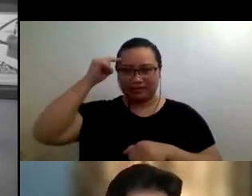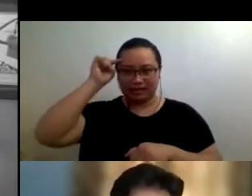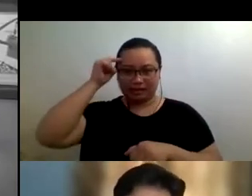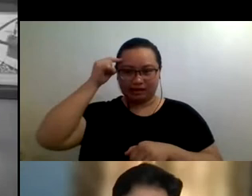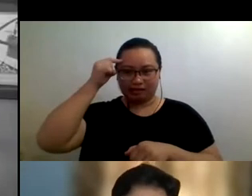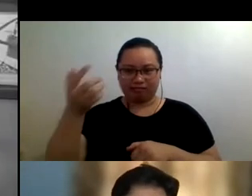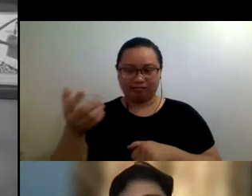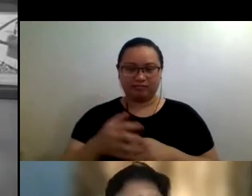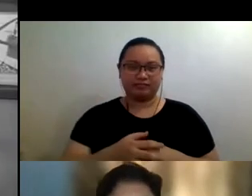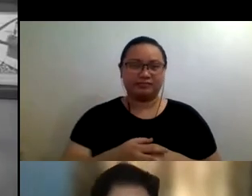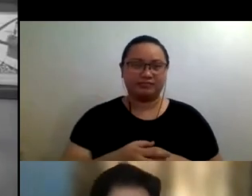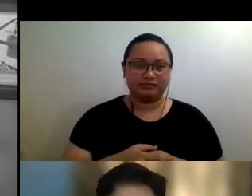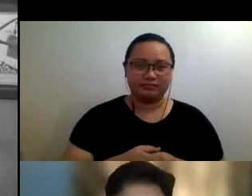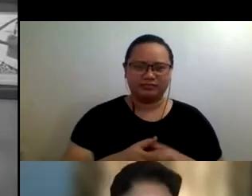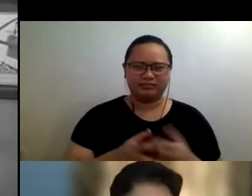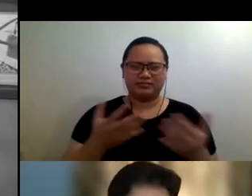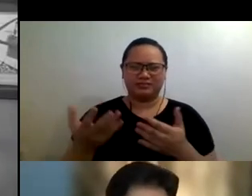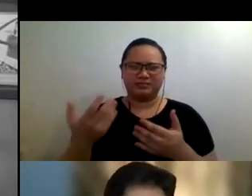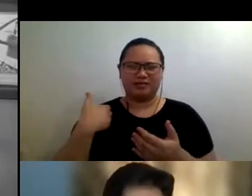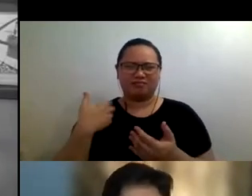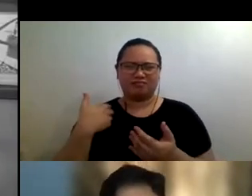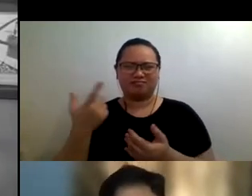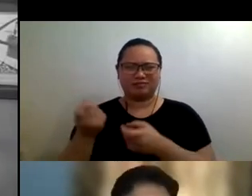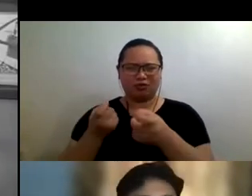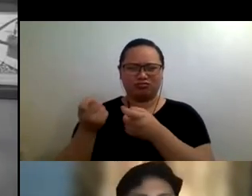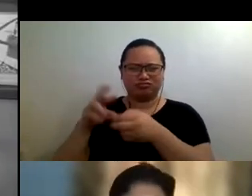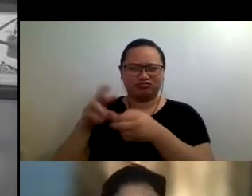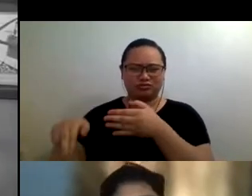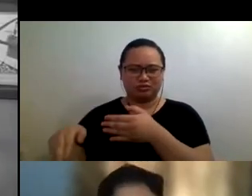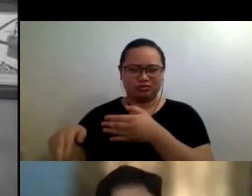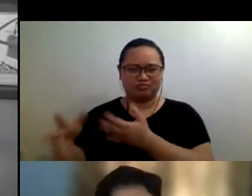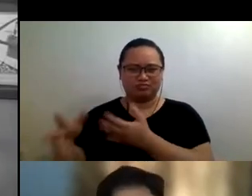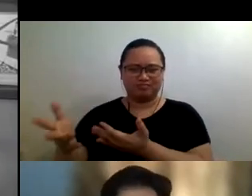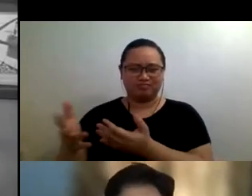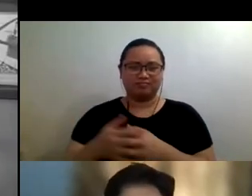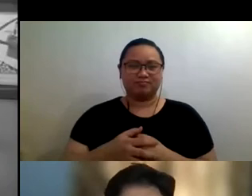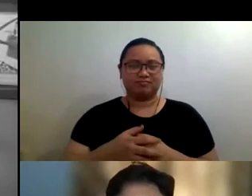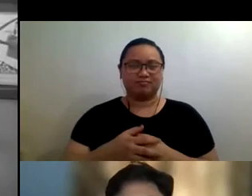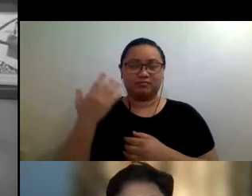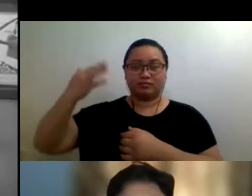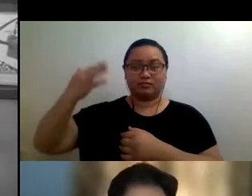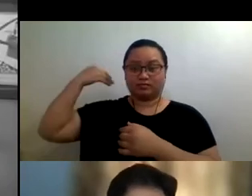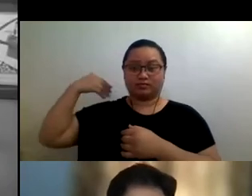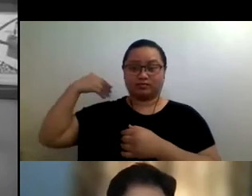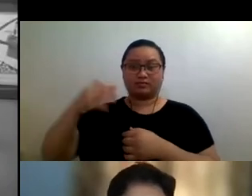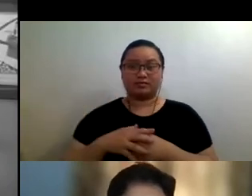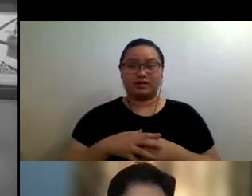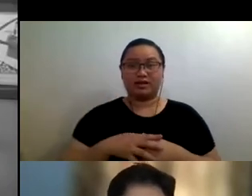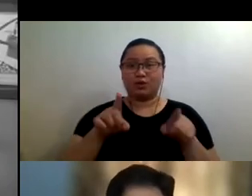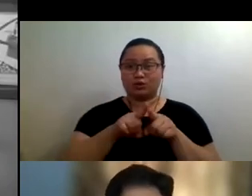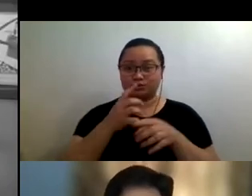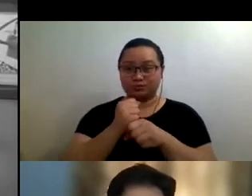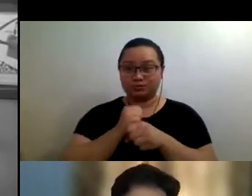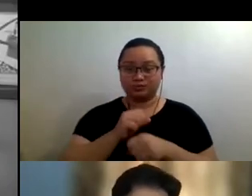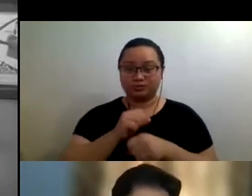get a dominant control result. A long time ago, I also took a Myers-Briggs personality